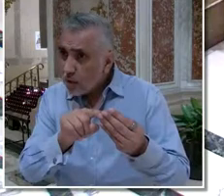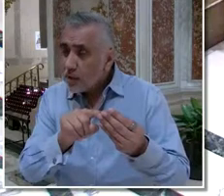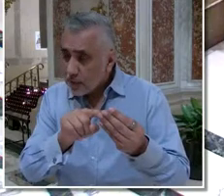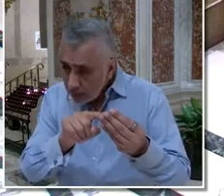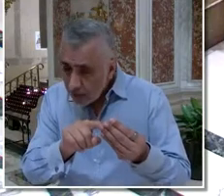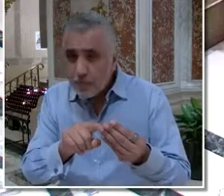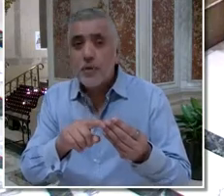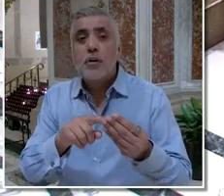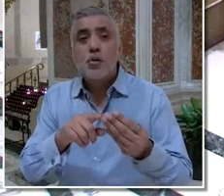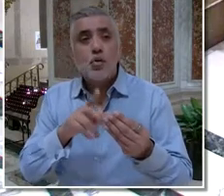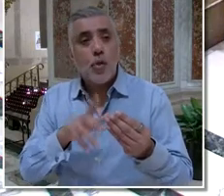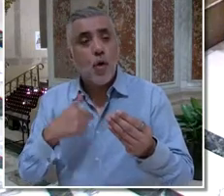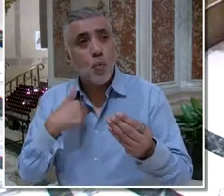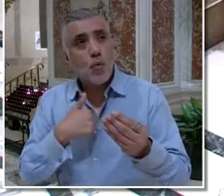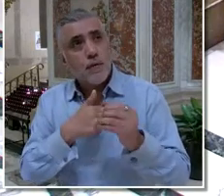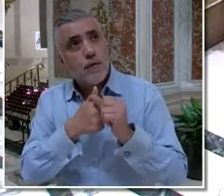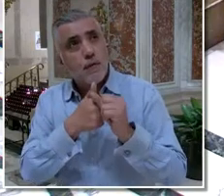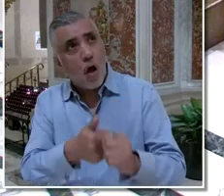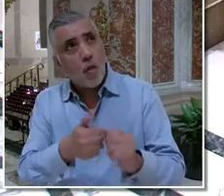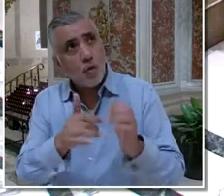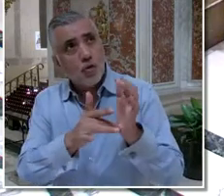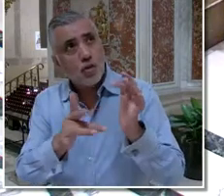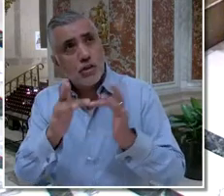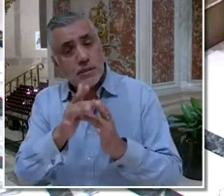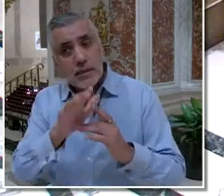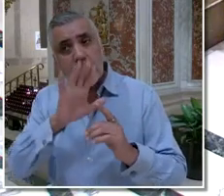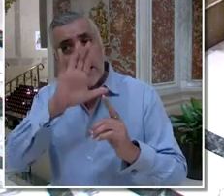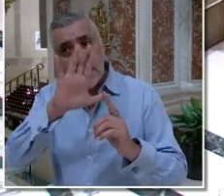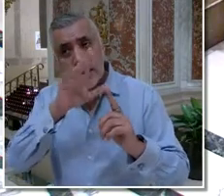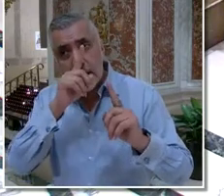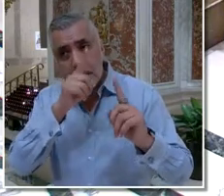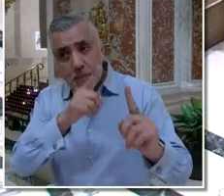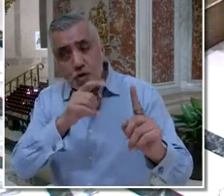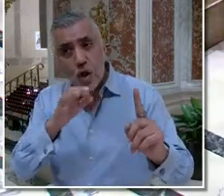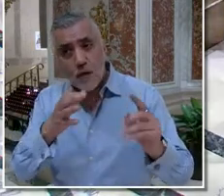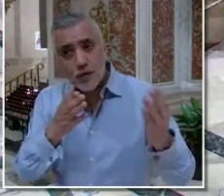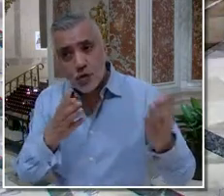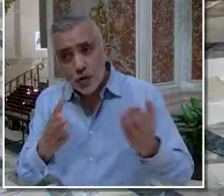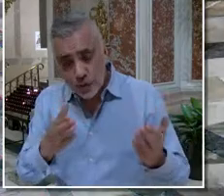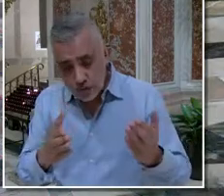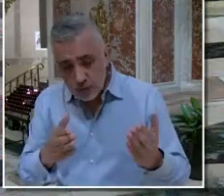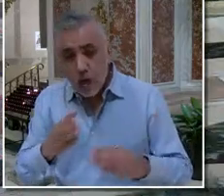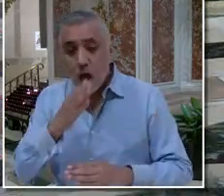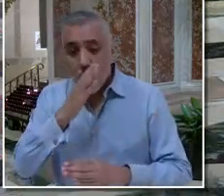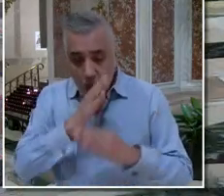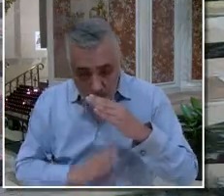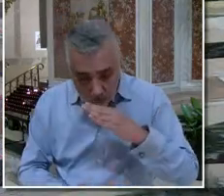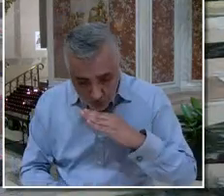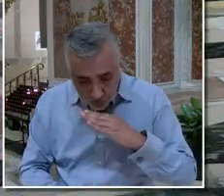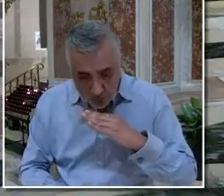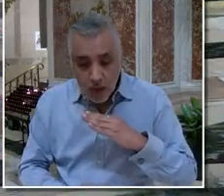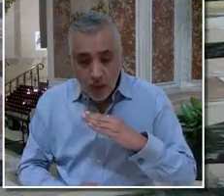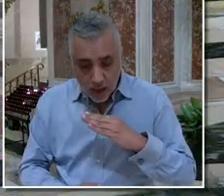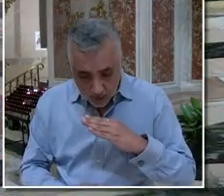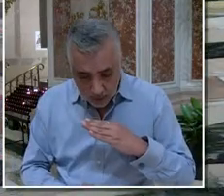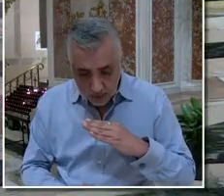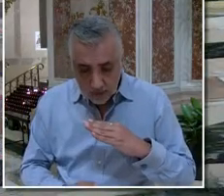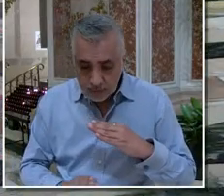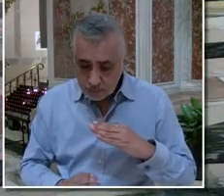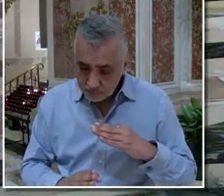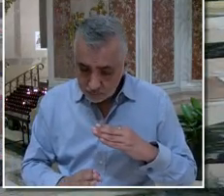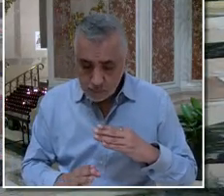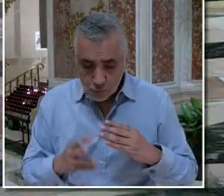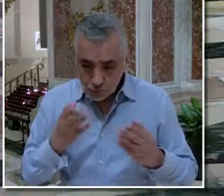us to follow Jesus in his mission of service, humble and